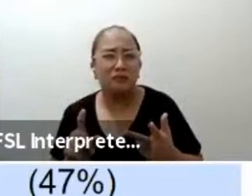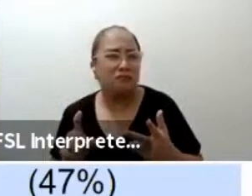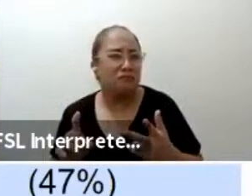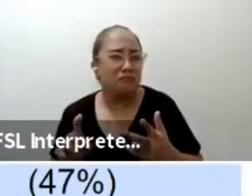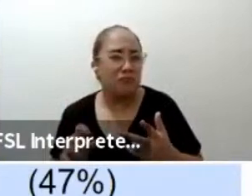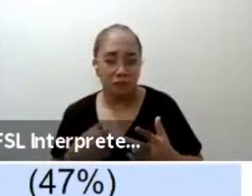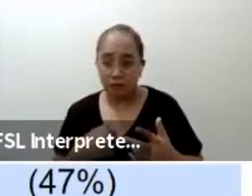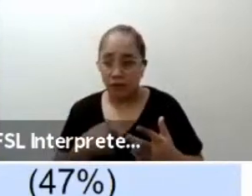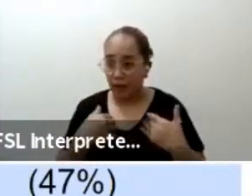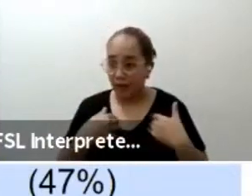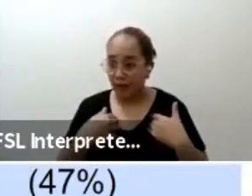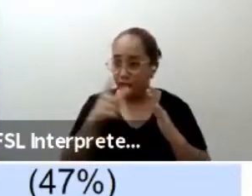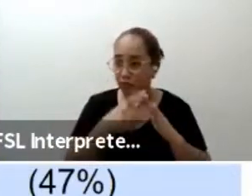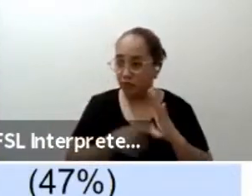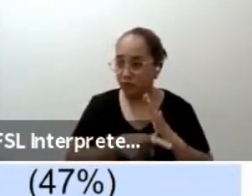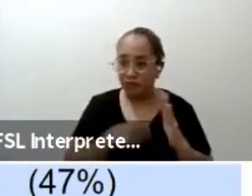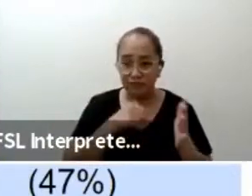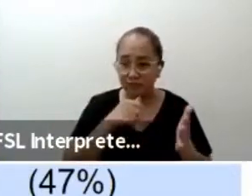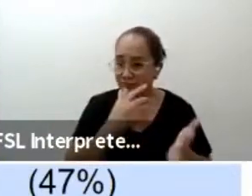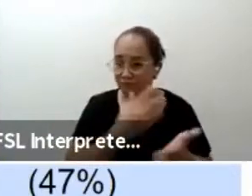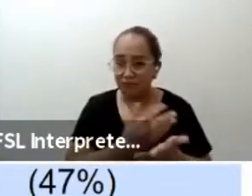Are the laws adequately funded?